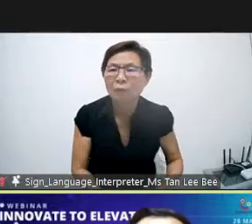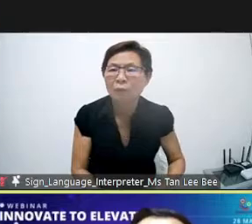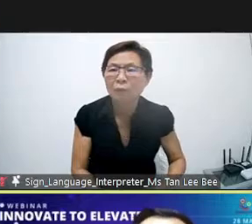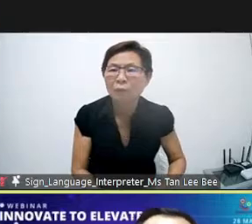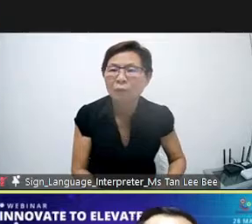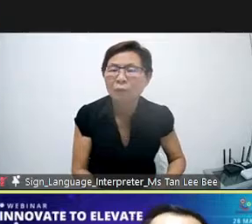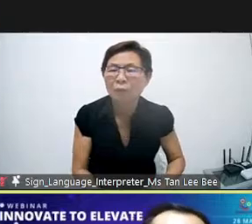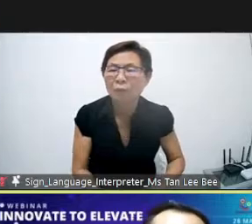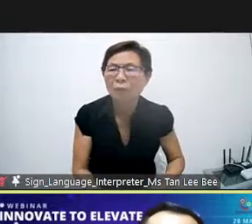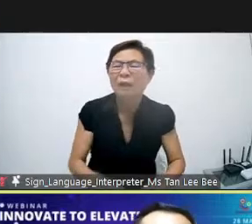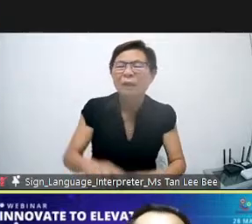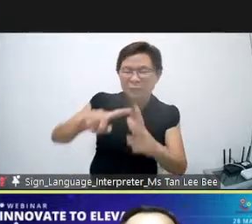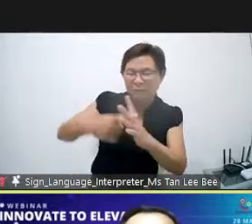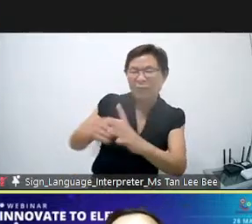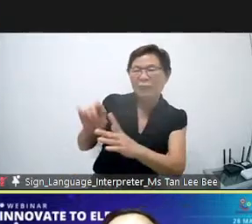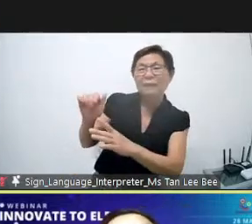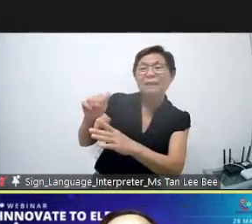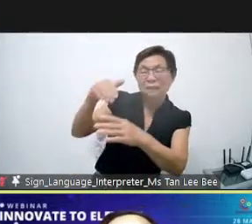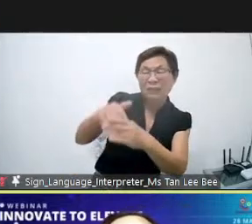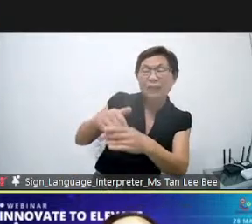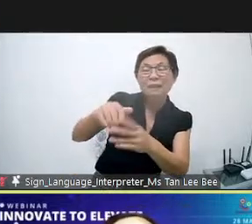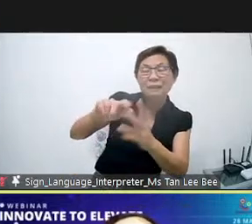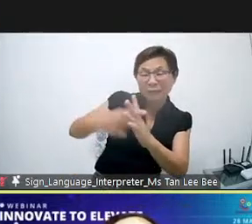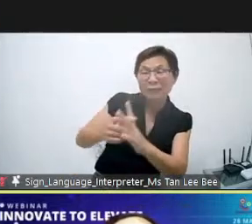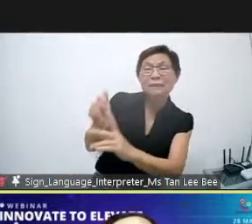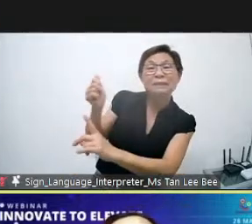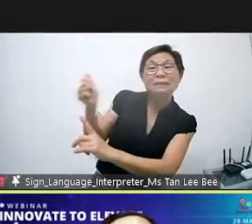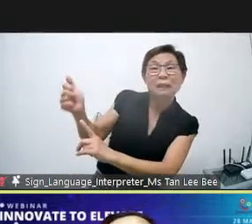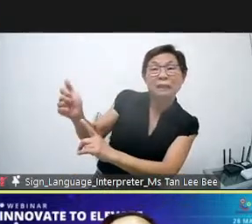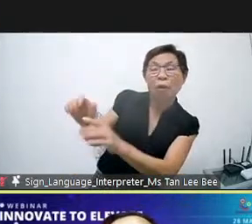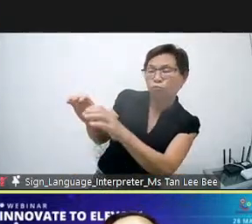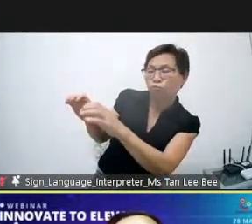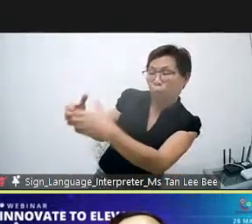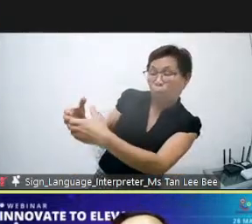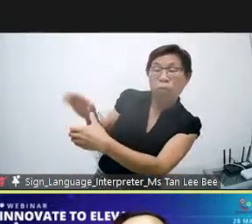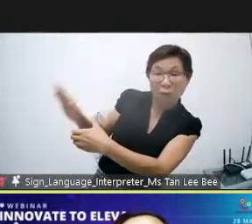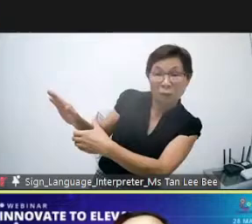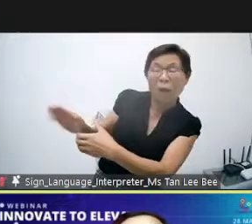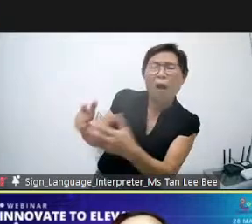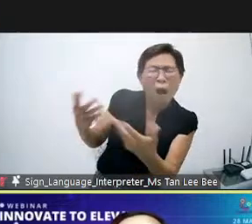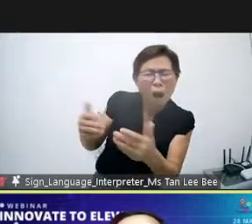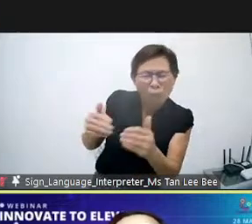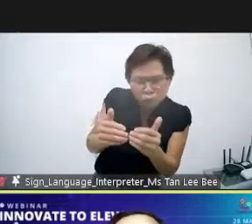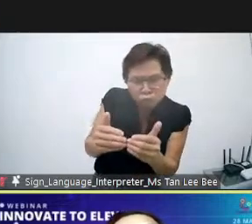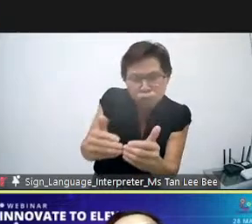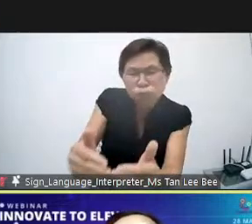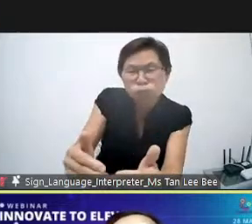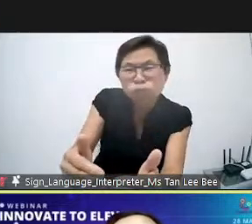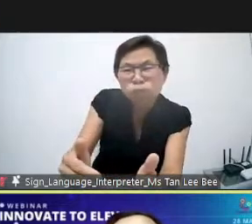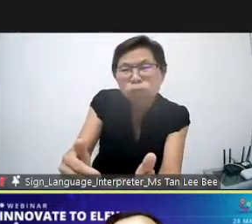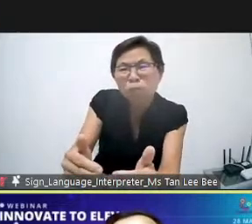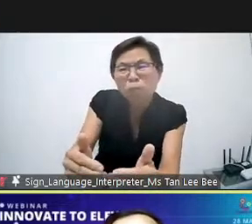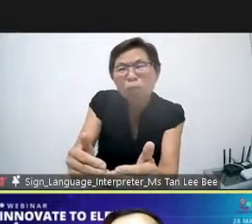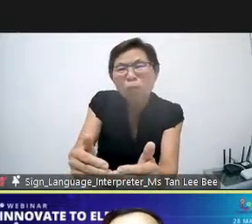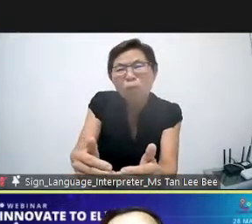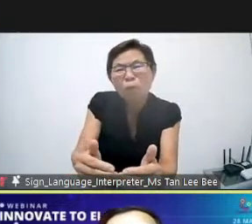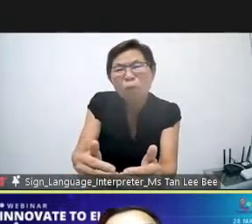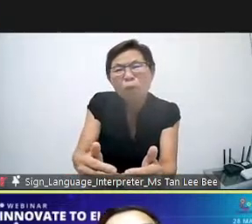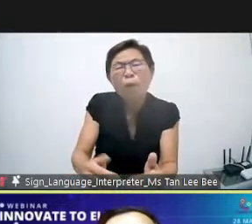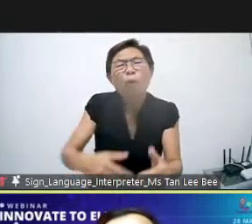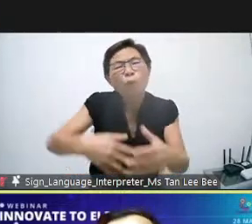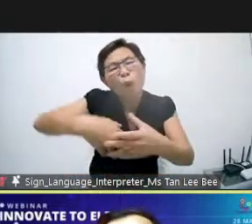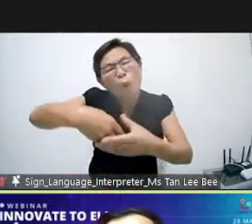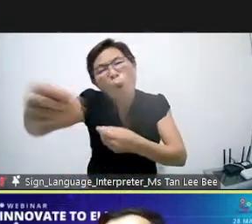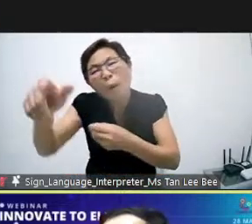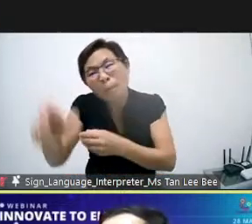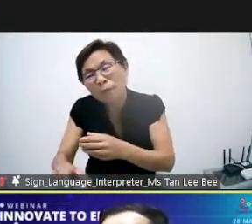own organization, but then how actually they can move further, how actually they can collaborate further with outside with external parties.